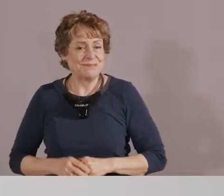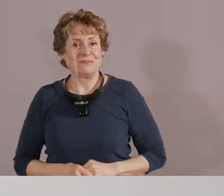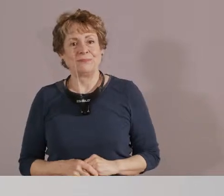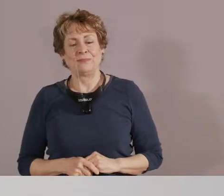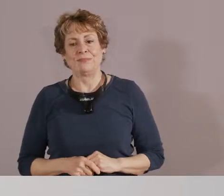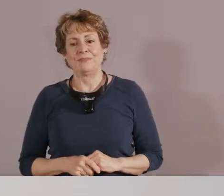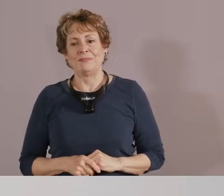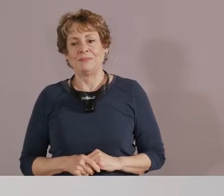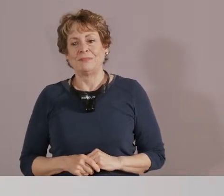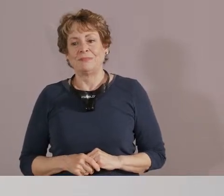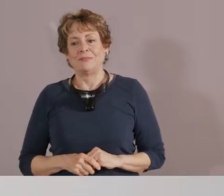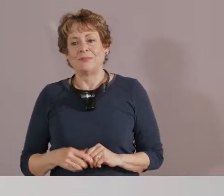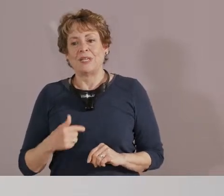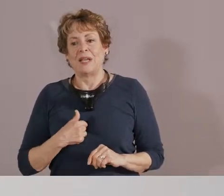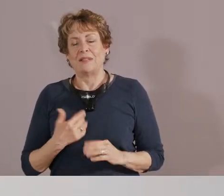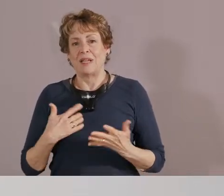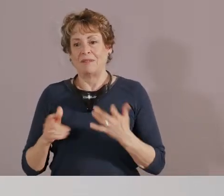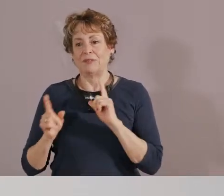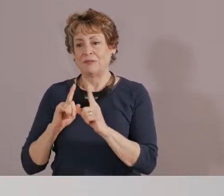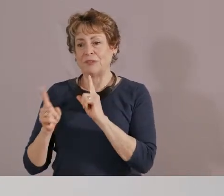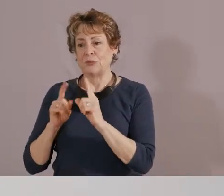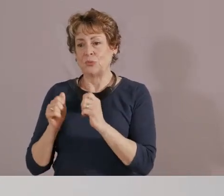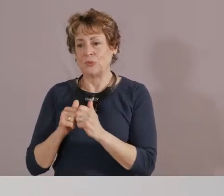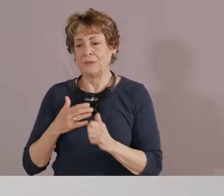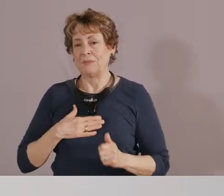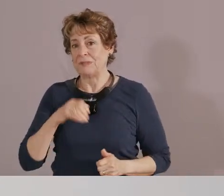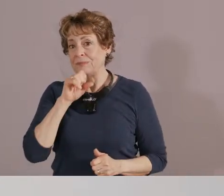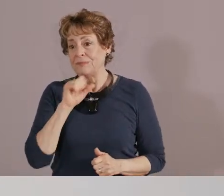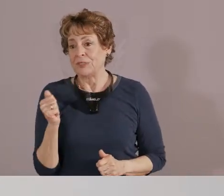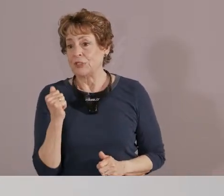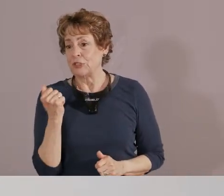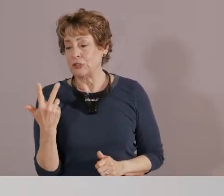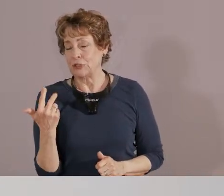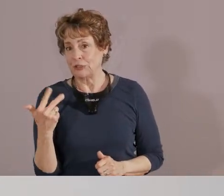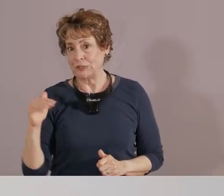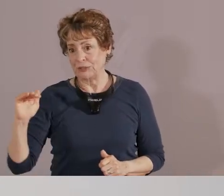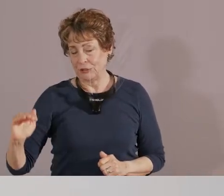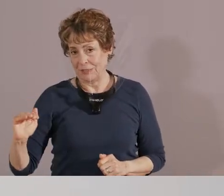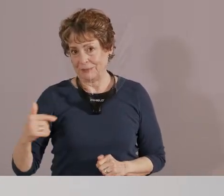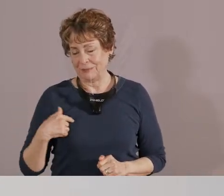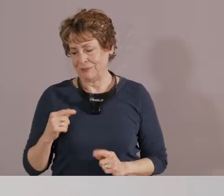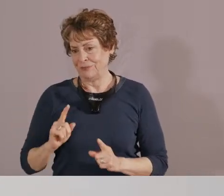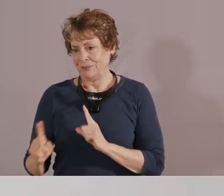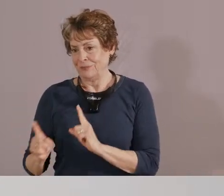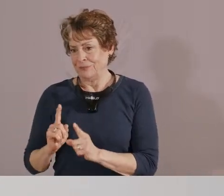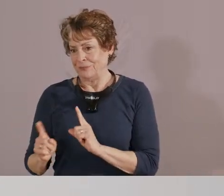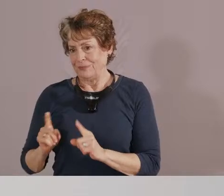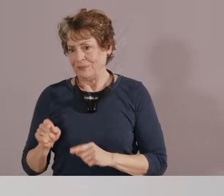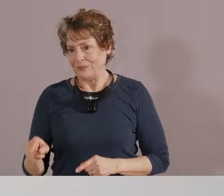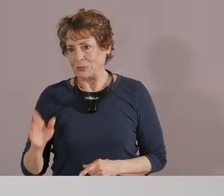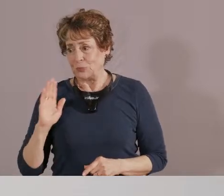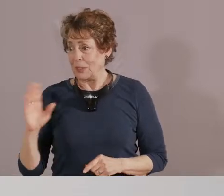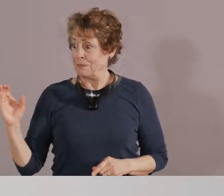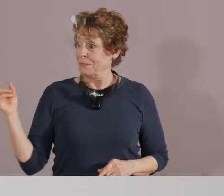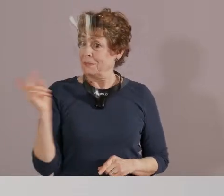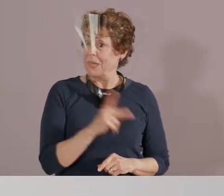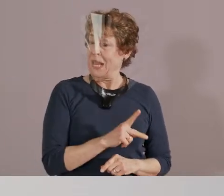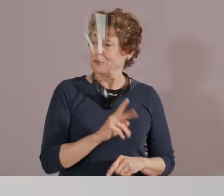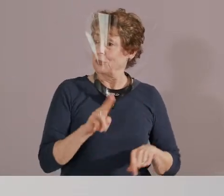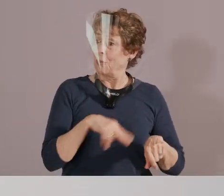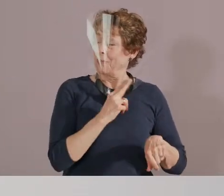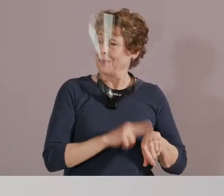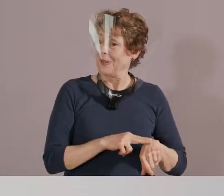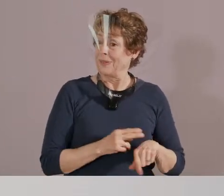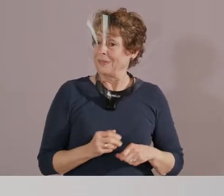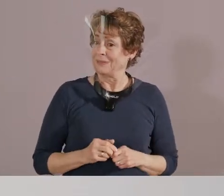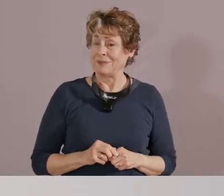my 13-year-old, is that it's not probably going back completely to normal. And so,